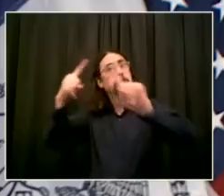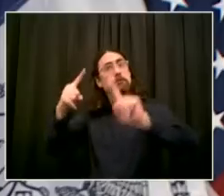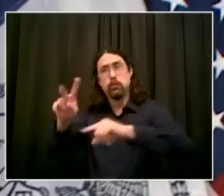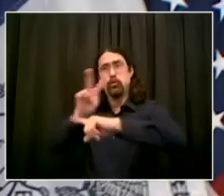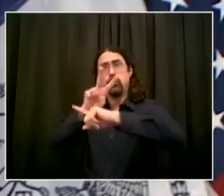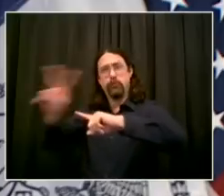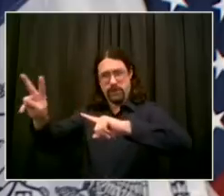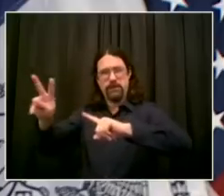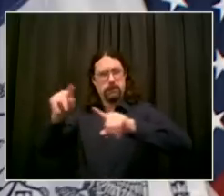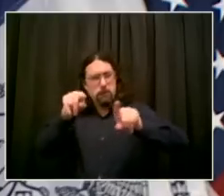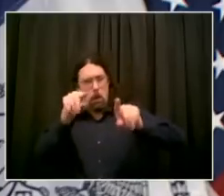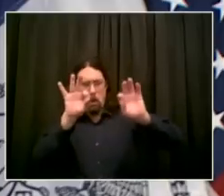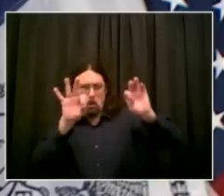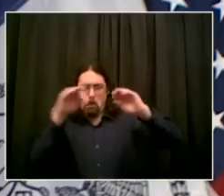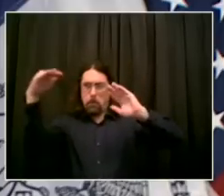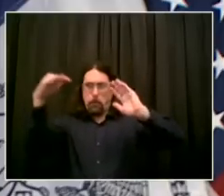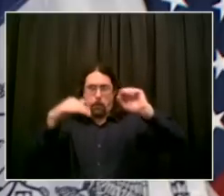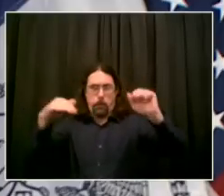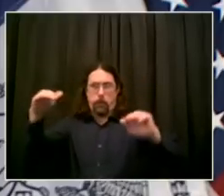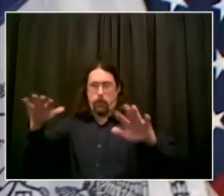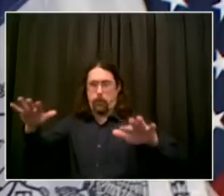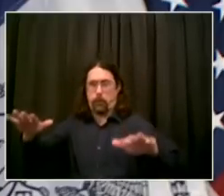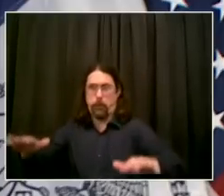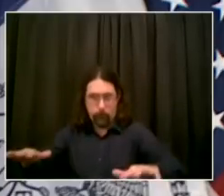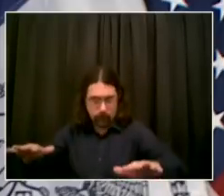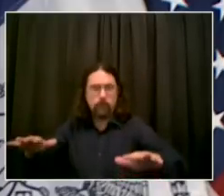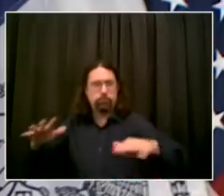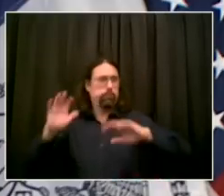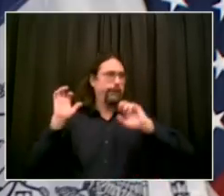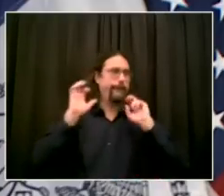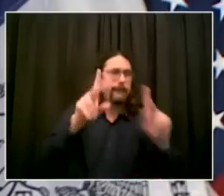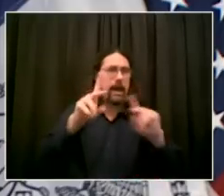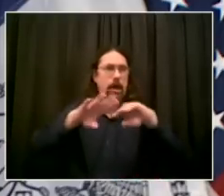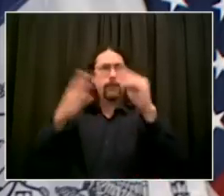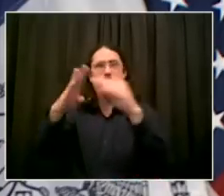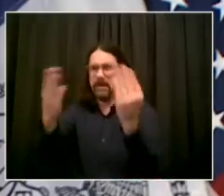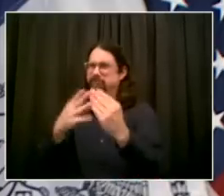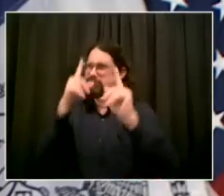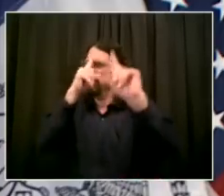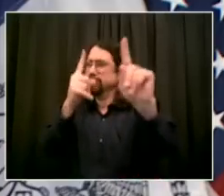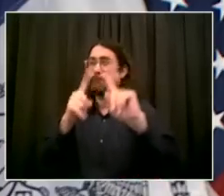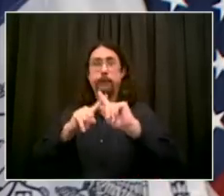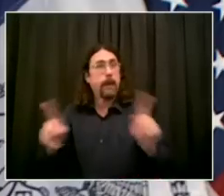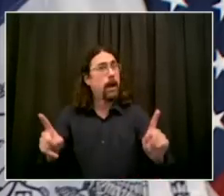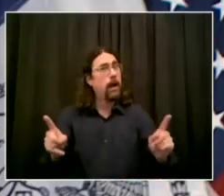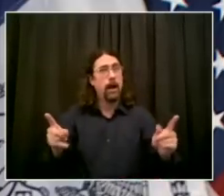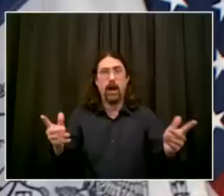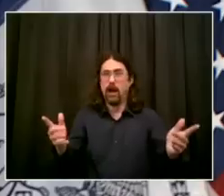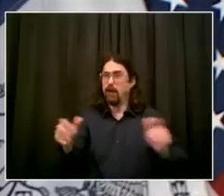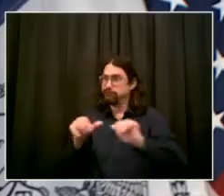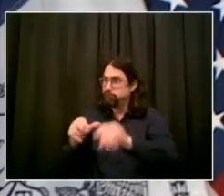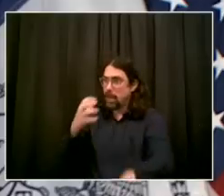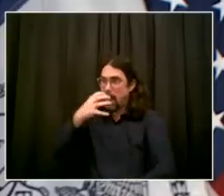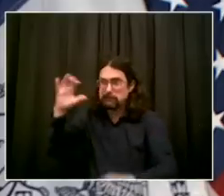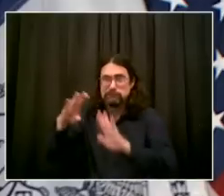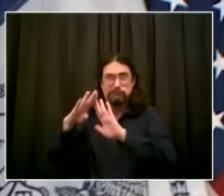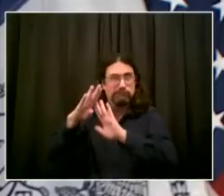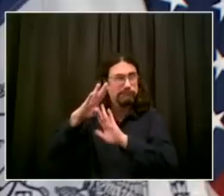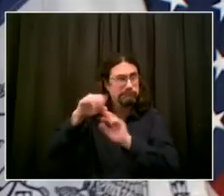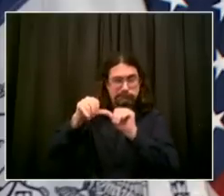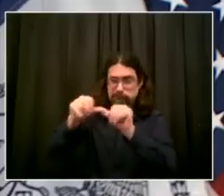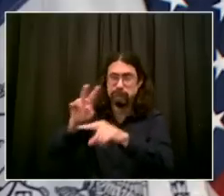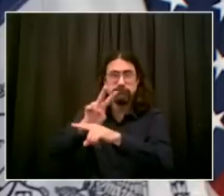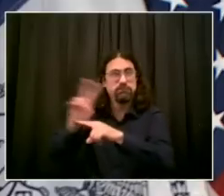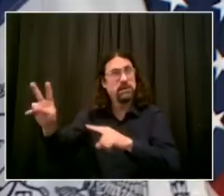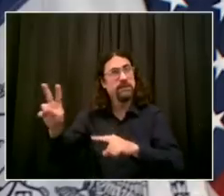So folks in the red zone in particular, red zones, orange and yellow as well. It is so much about what you